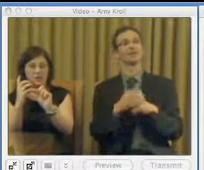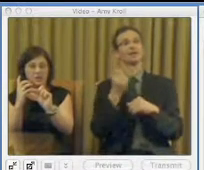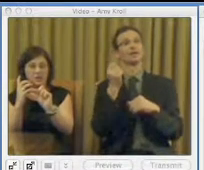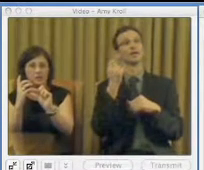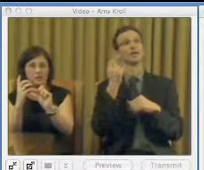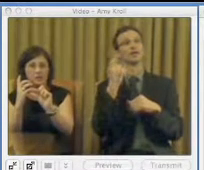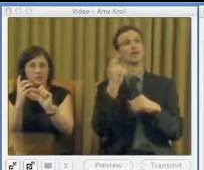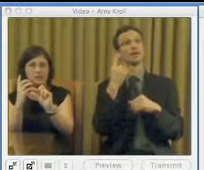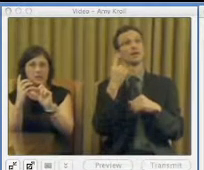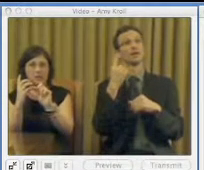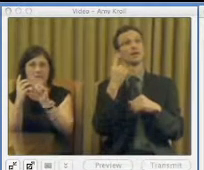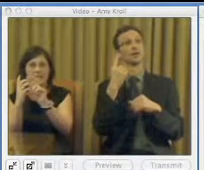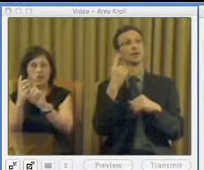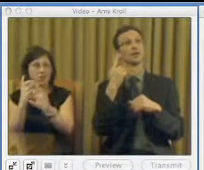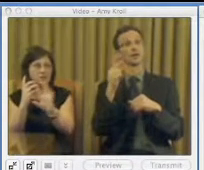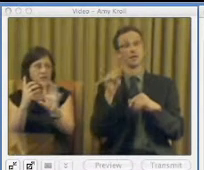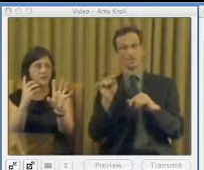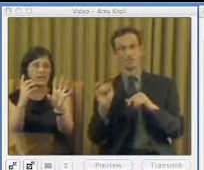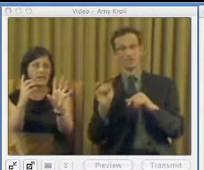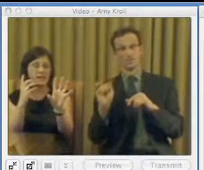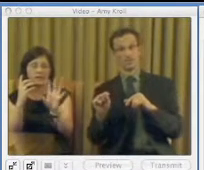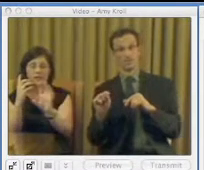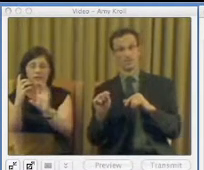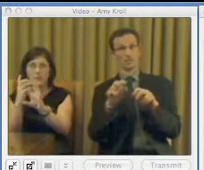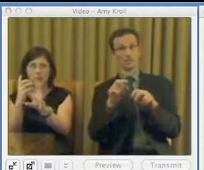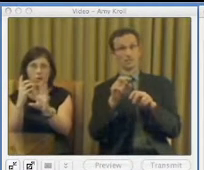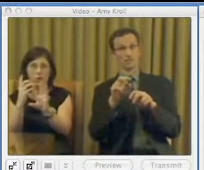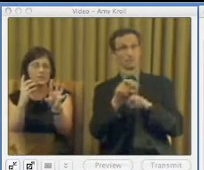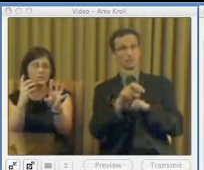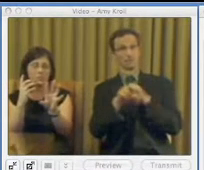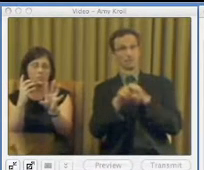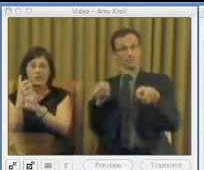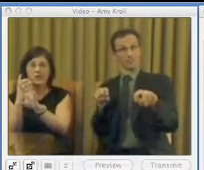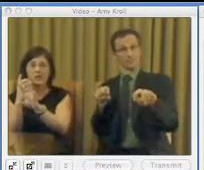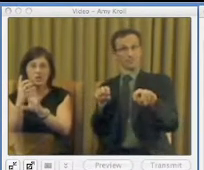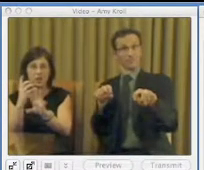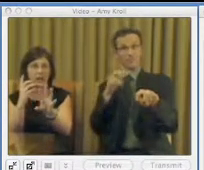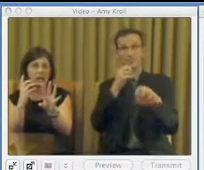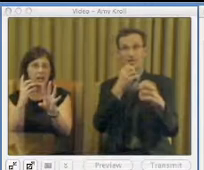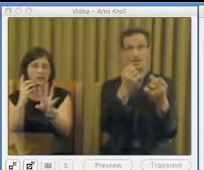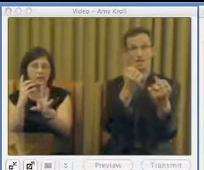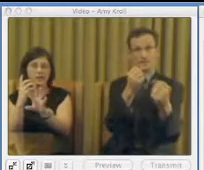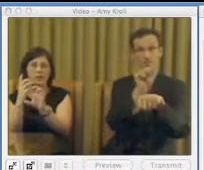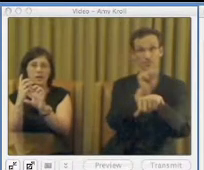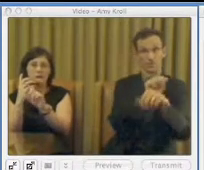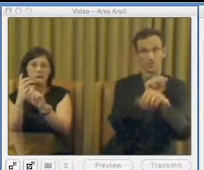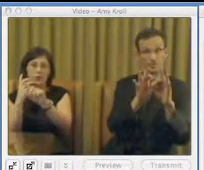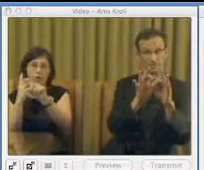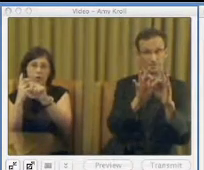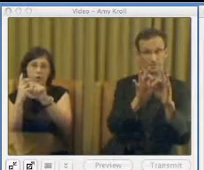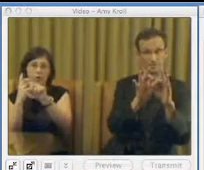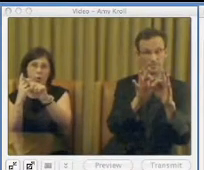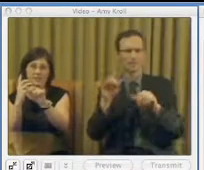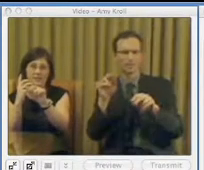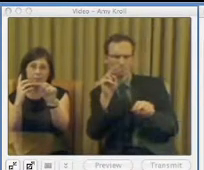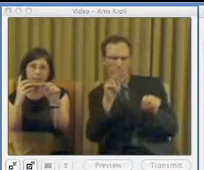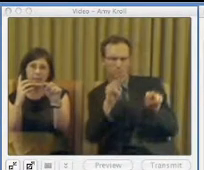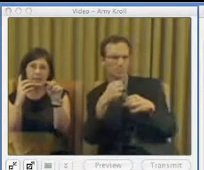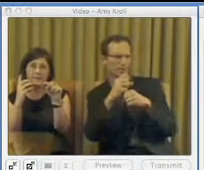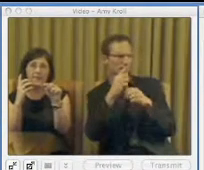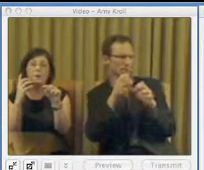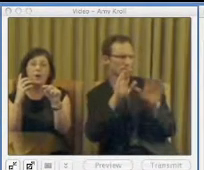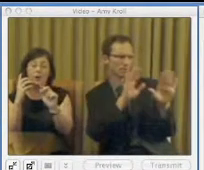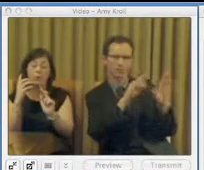The small a active interpreter is constantly monitoring and checking for